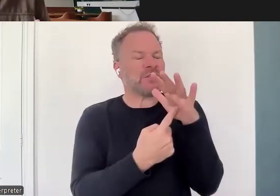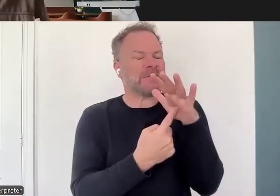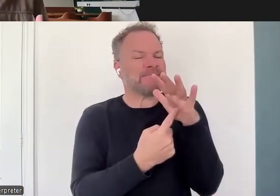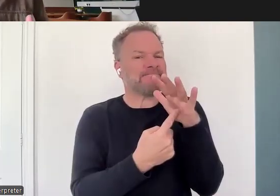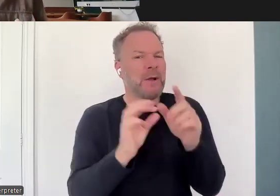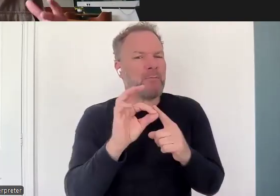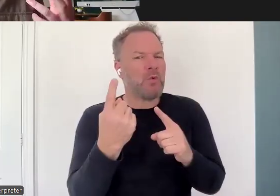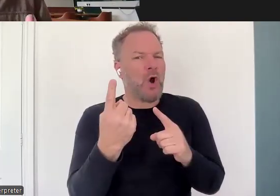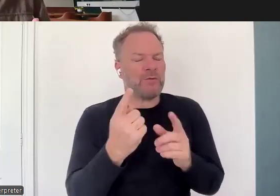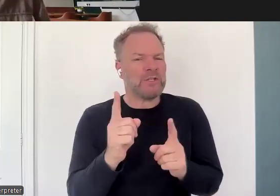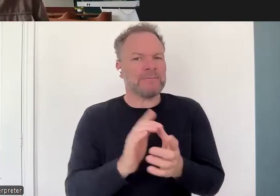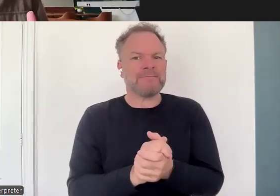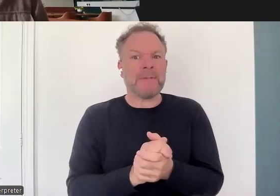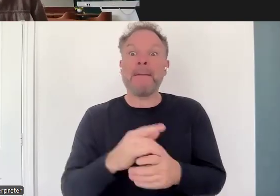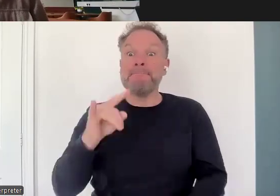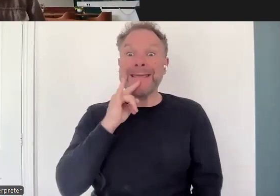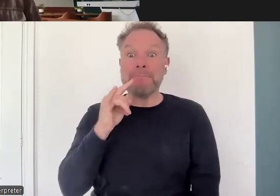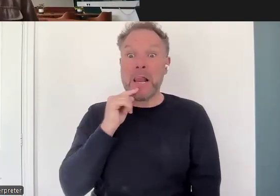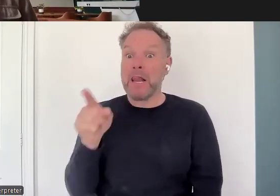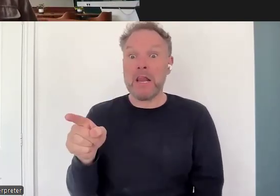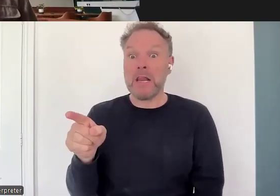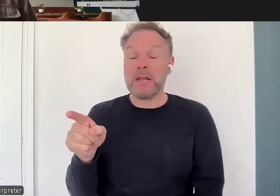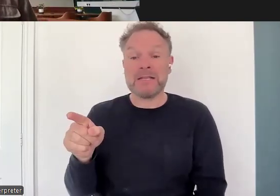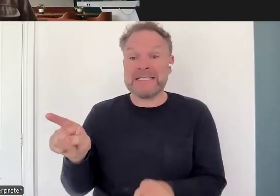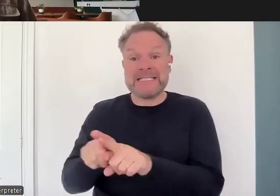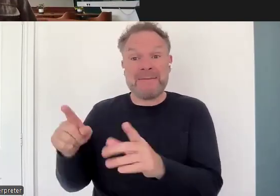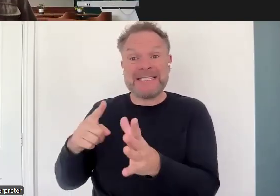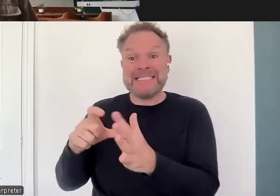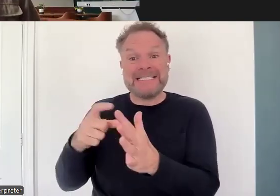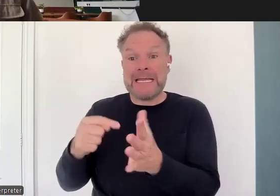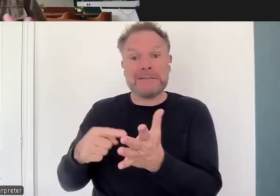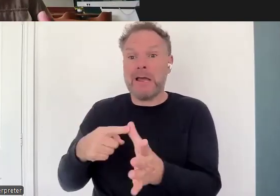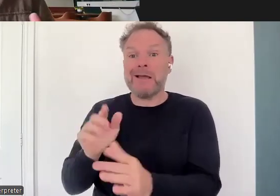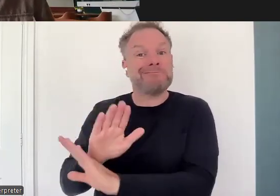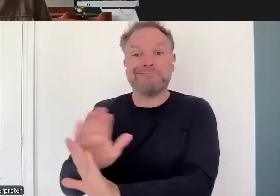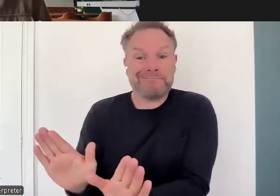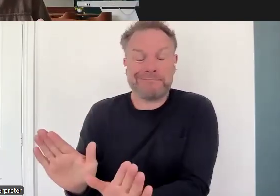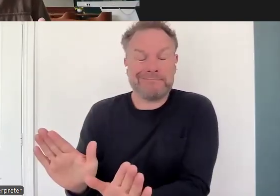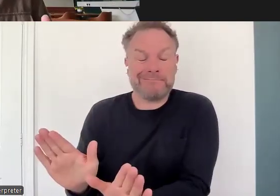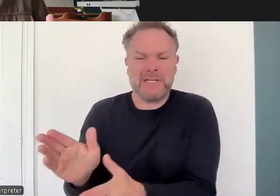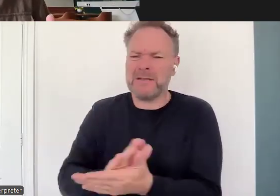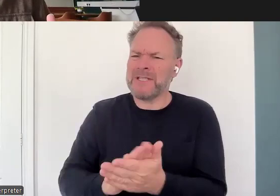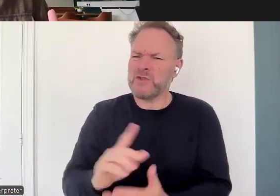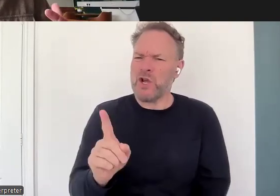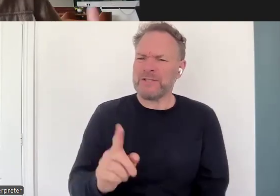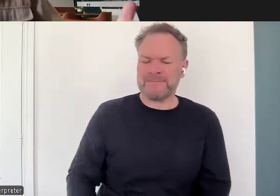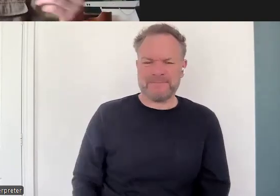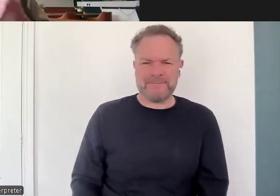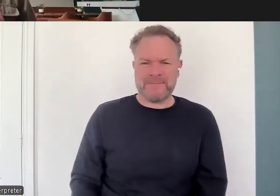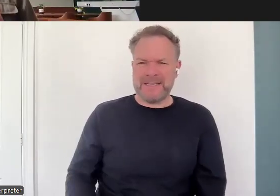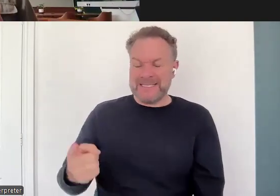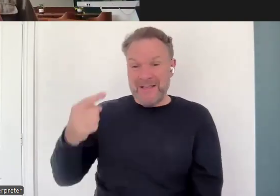me is that people are not data points. So, what do I mean by this? I mean,